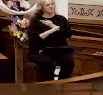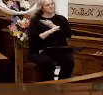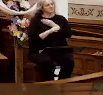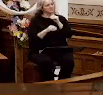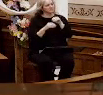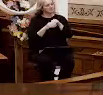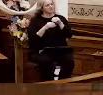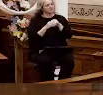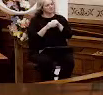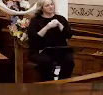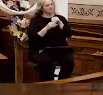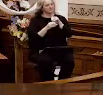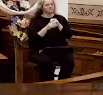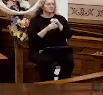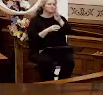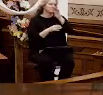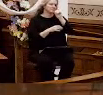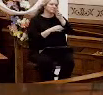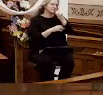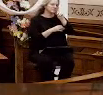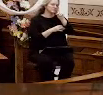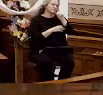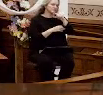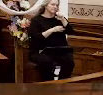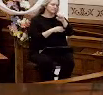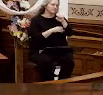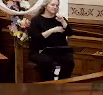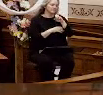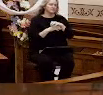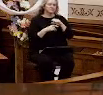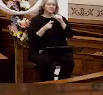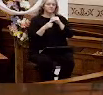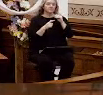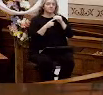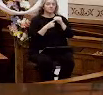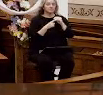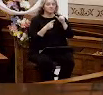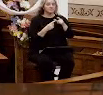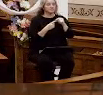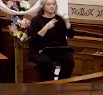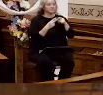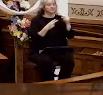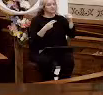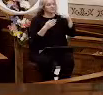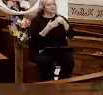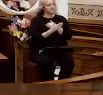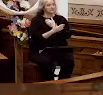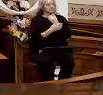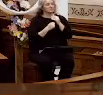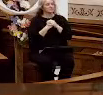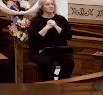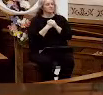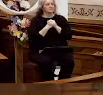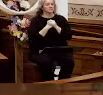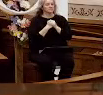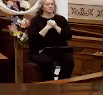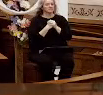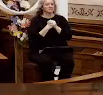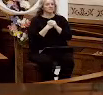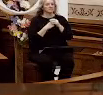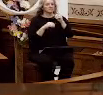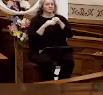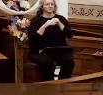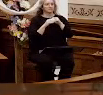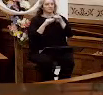in our bondage, or we can choose to create new cycles, new life-giving cycles in